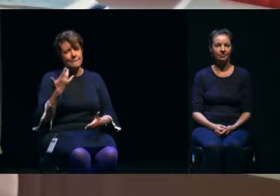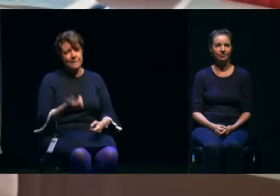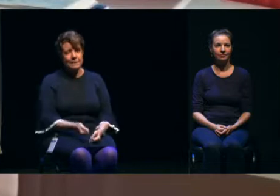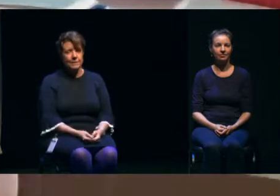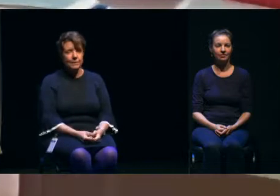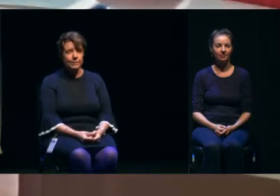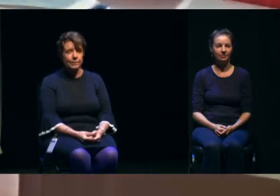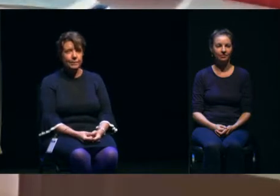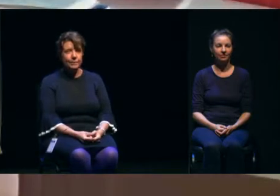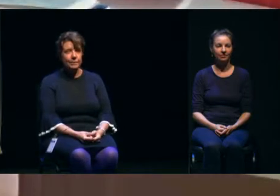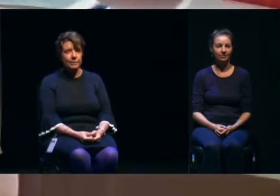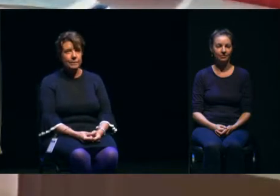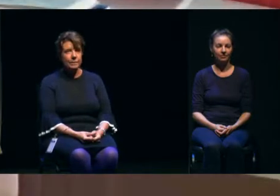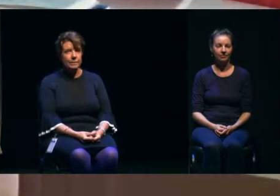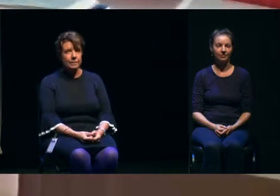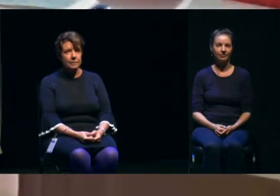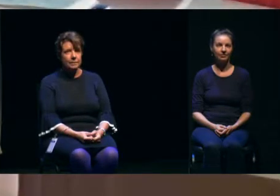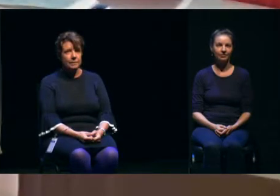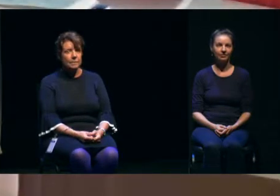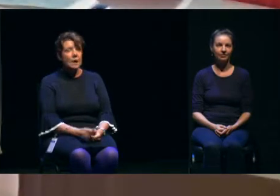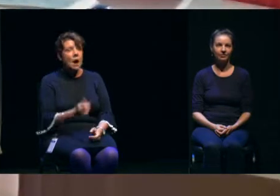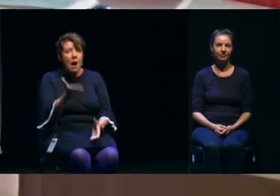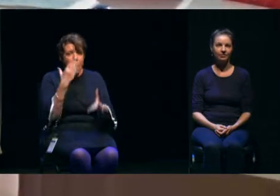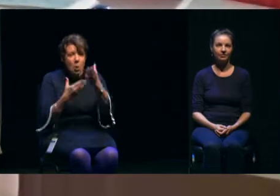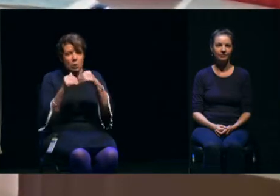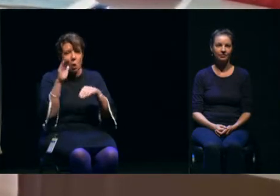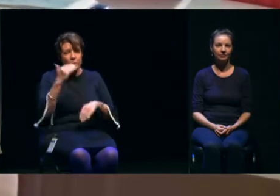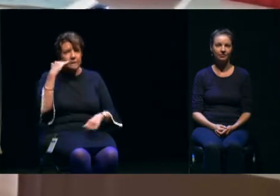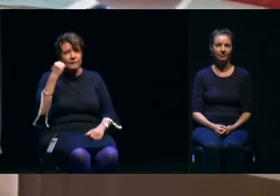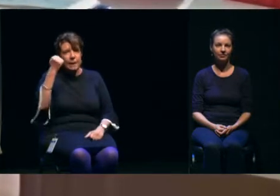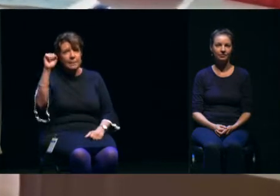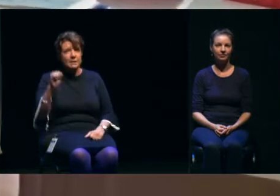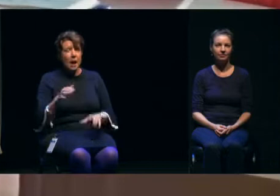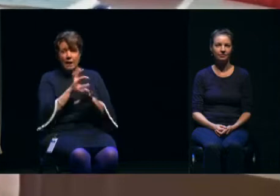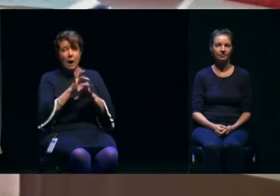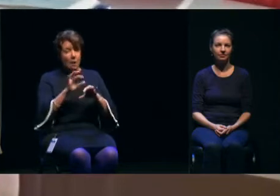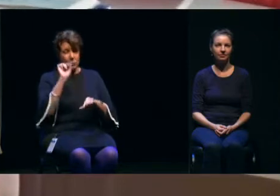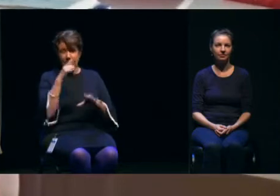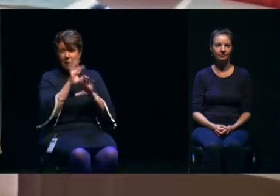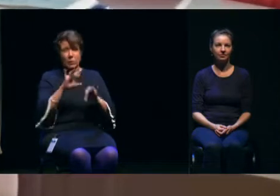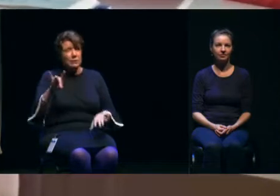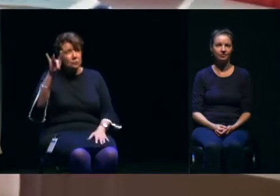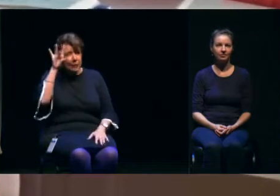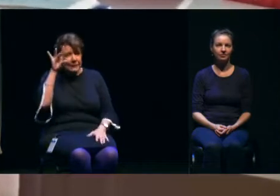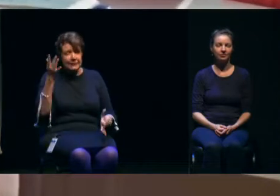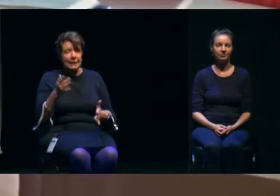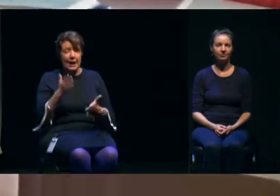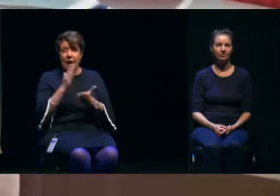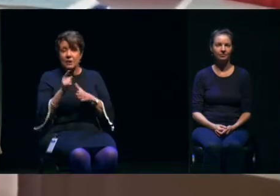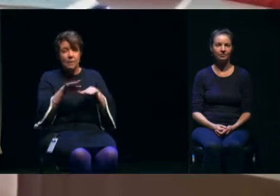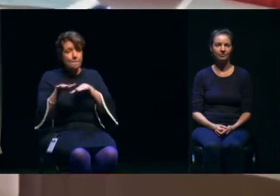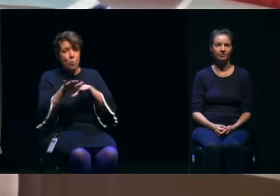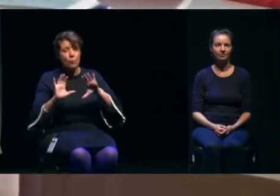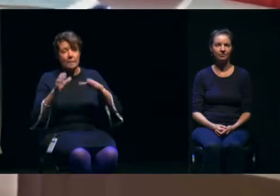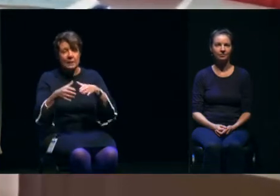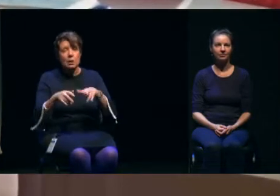there I learned about feminism. I realized I wasn't a lunatic. There was a movement out there called